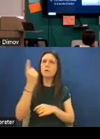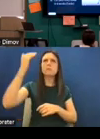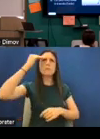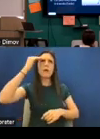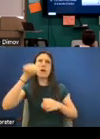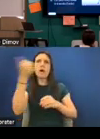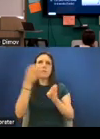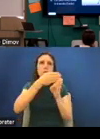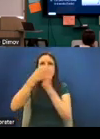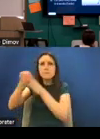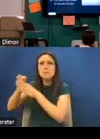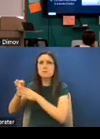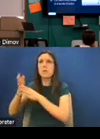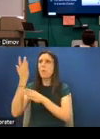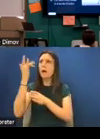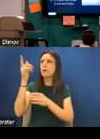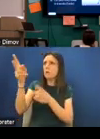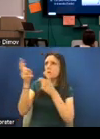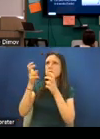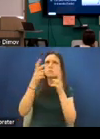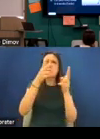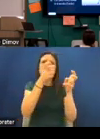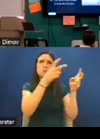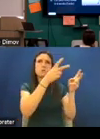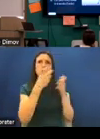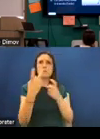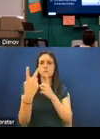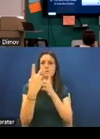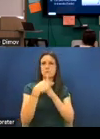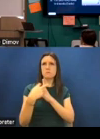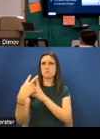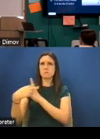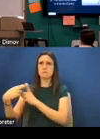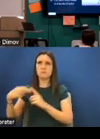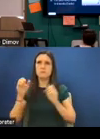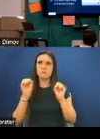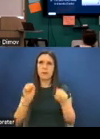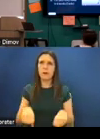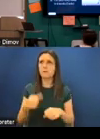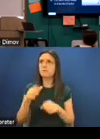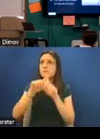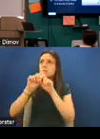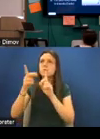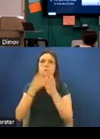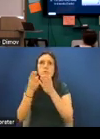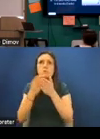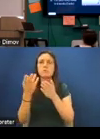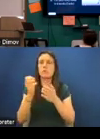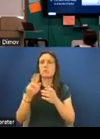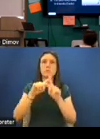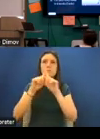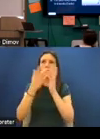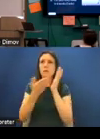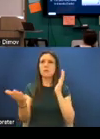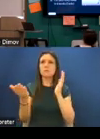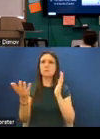fields of study, because you can pull different techniques, different important truths from that, and then you can put